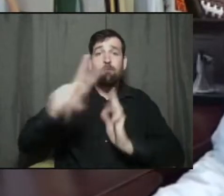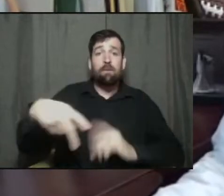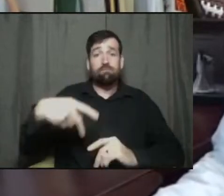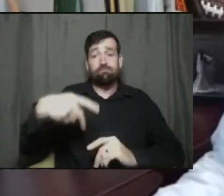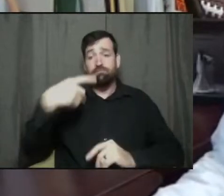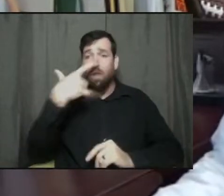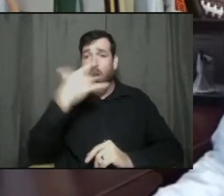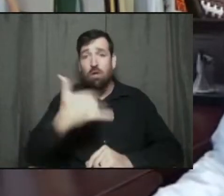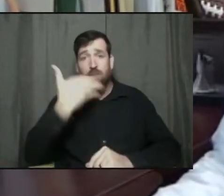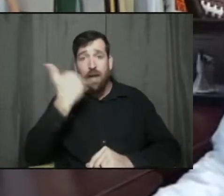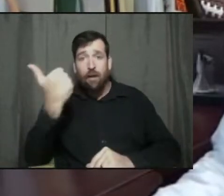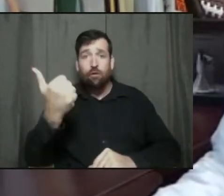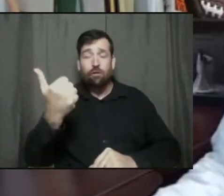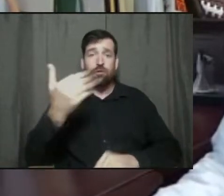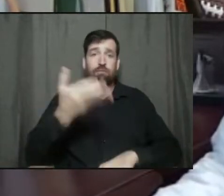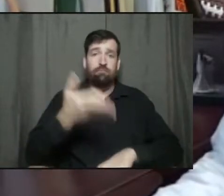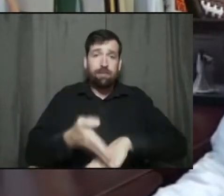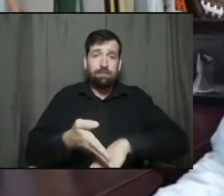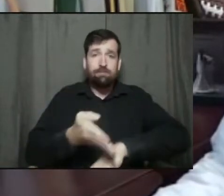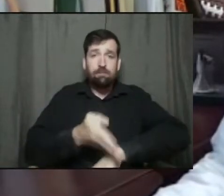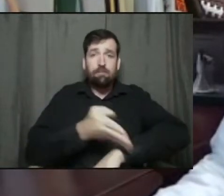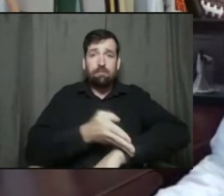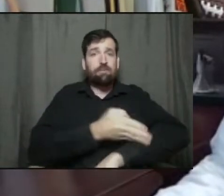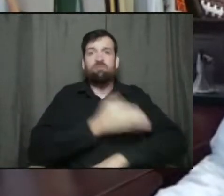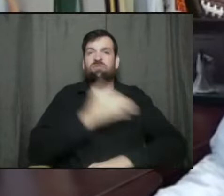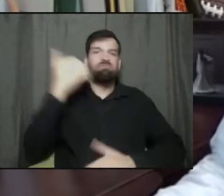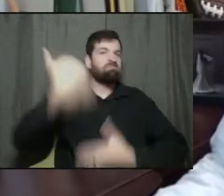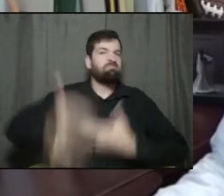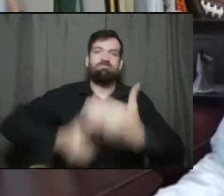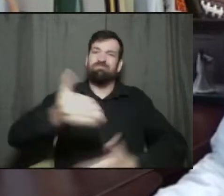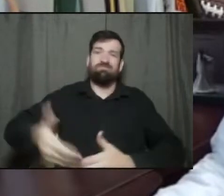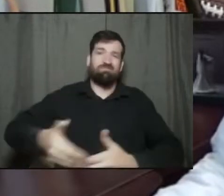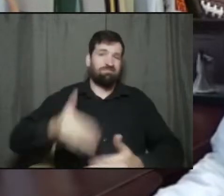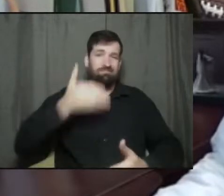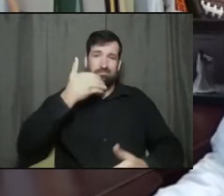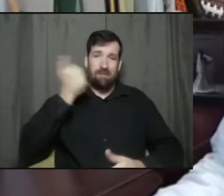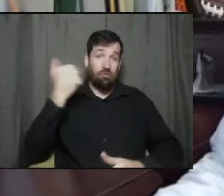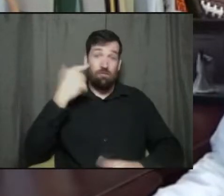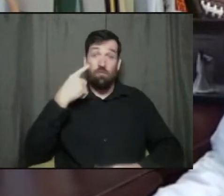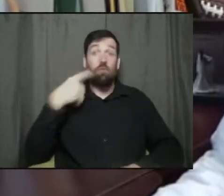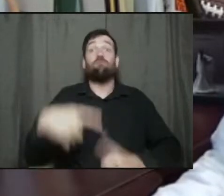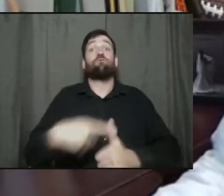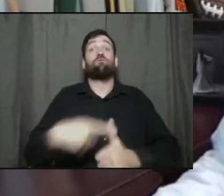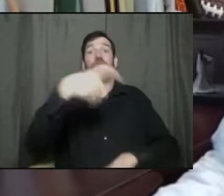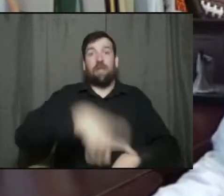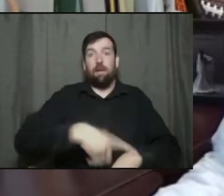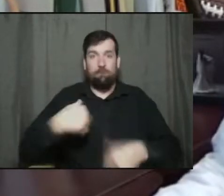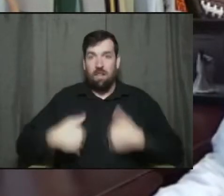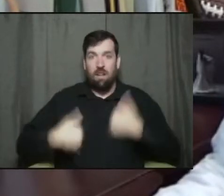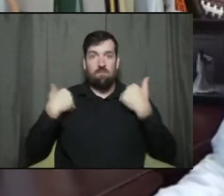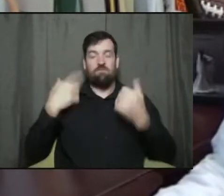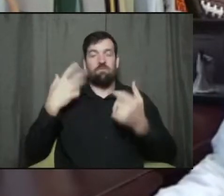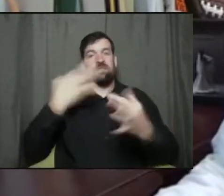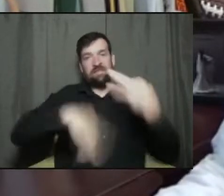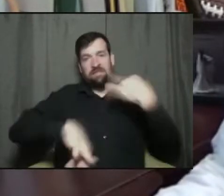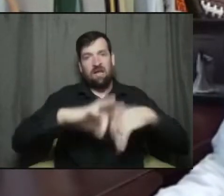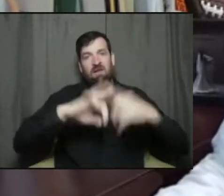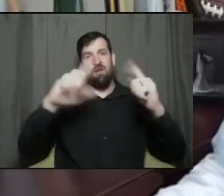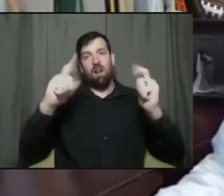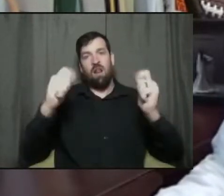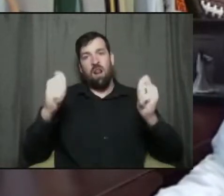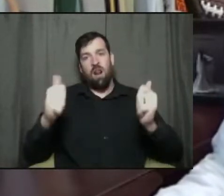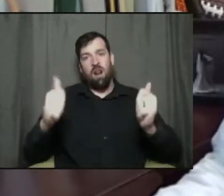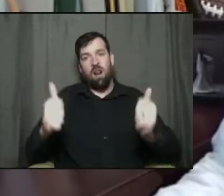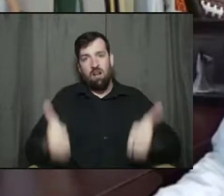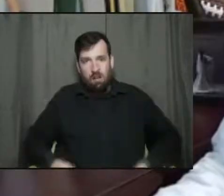better. And it's just snowballing in the right way for the first time in my life instead of in the wrong way. So it's been absolutely